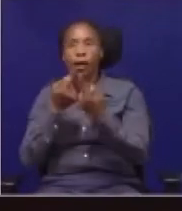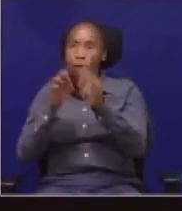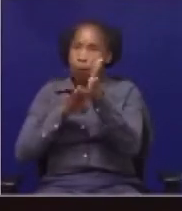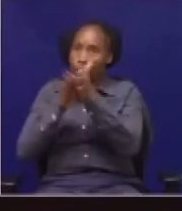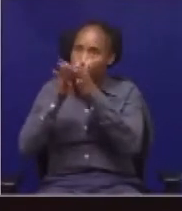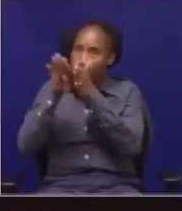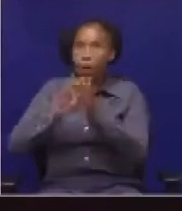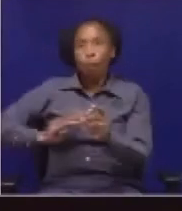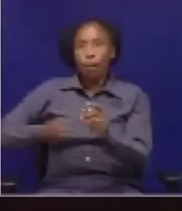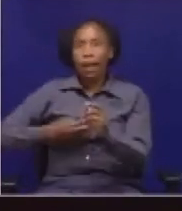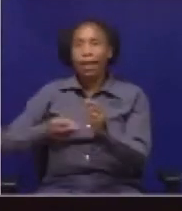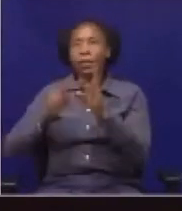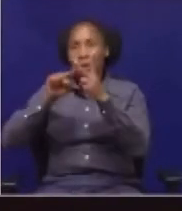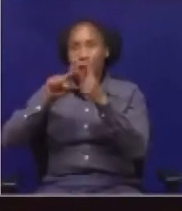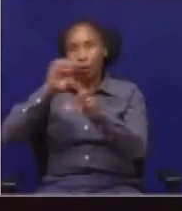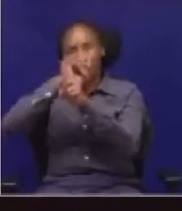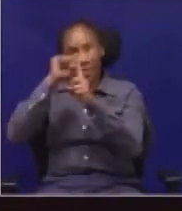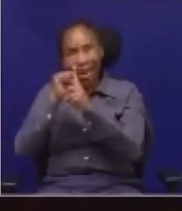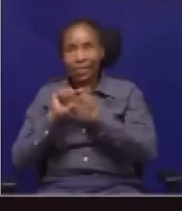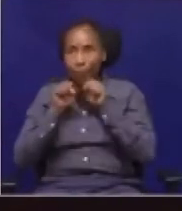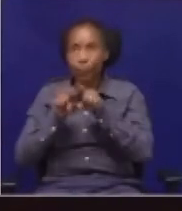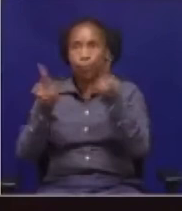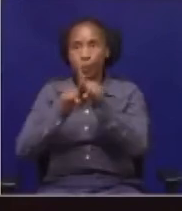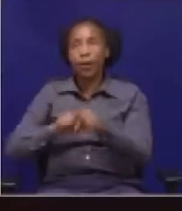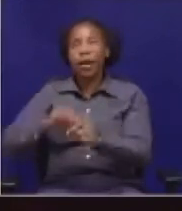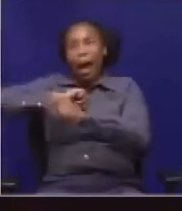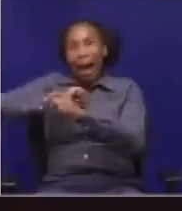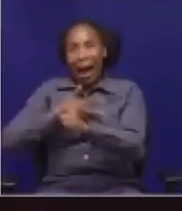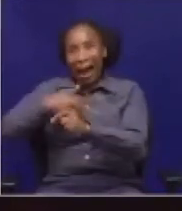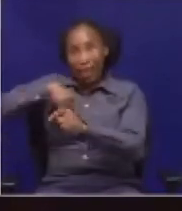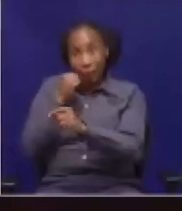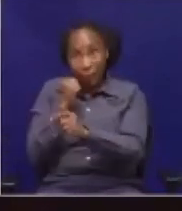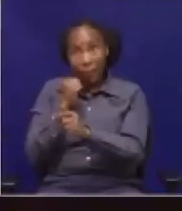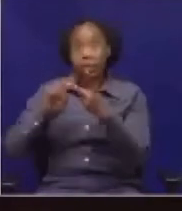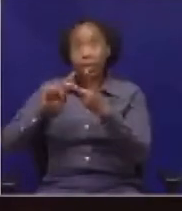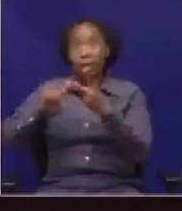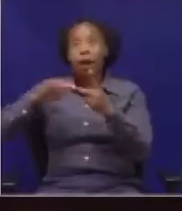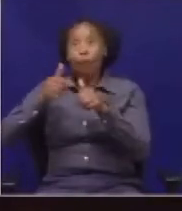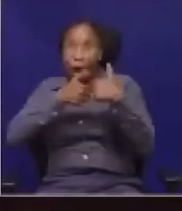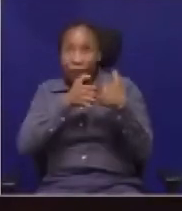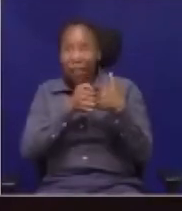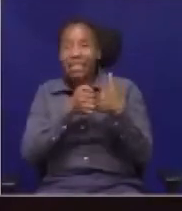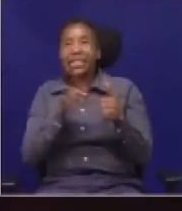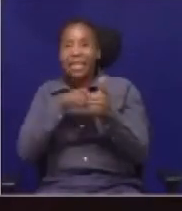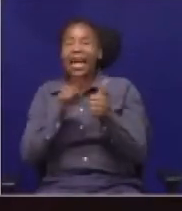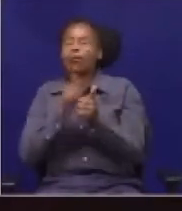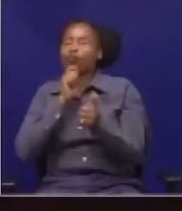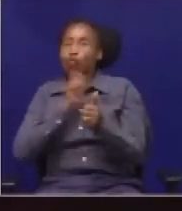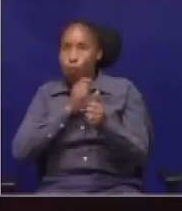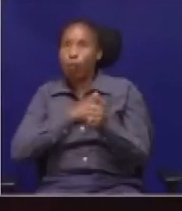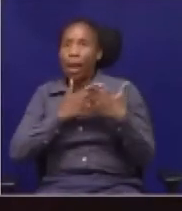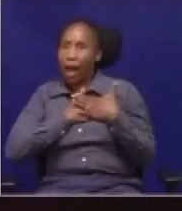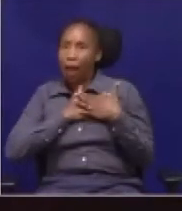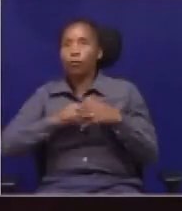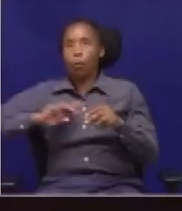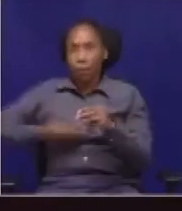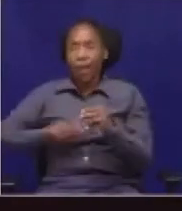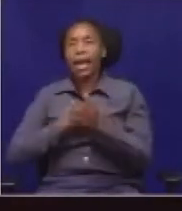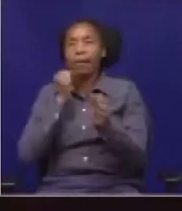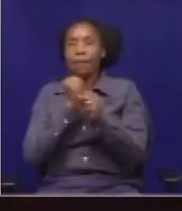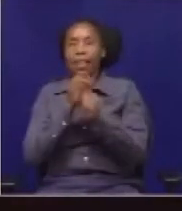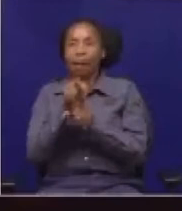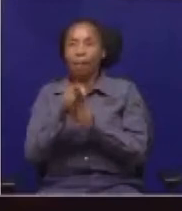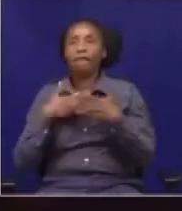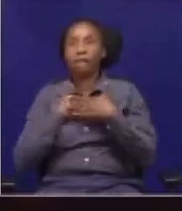and society as a whole. It is husbands and boyfriends that treat women with love and kindness and make them feel safe. It